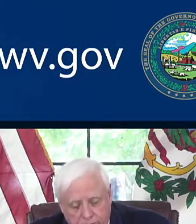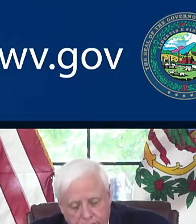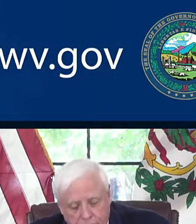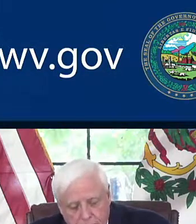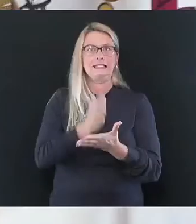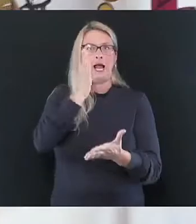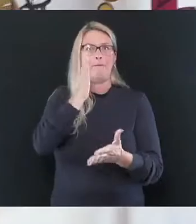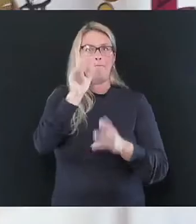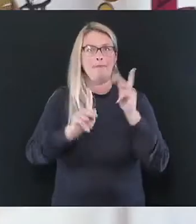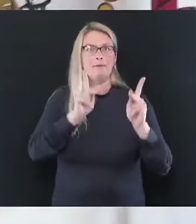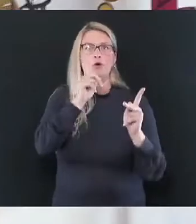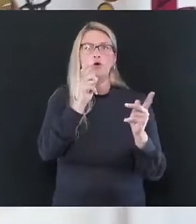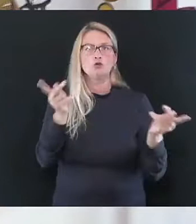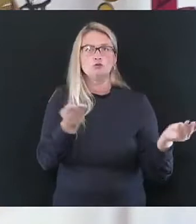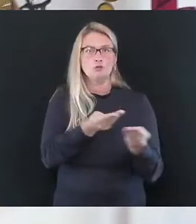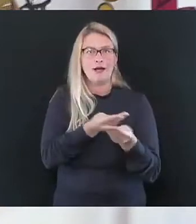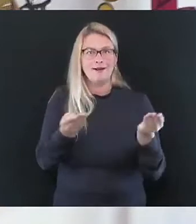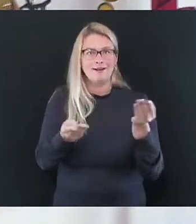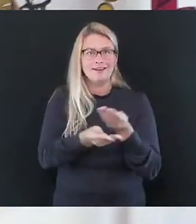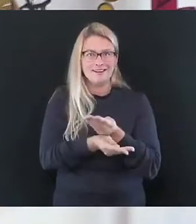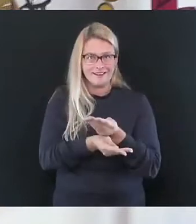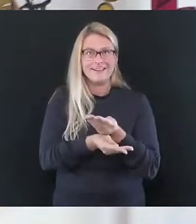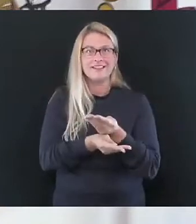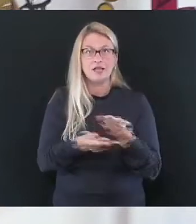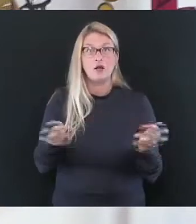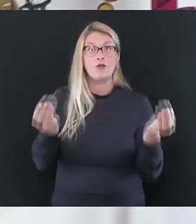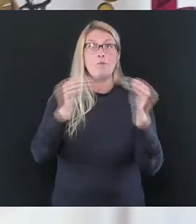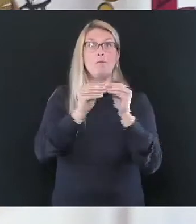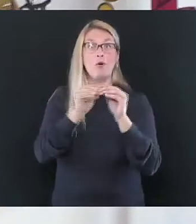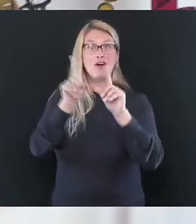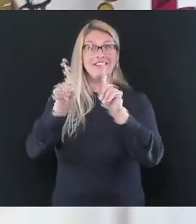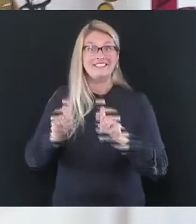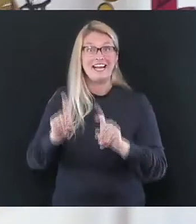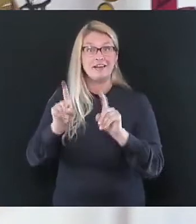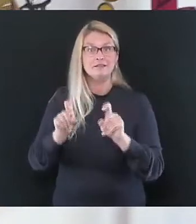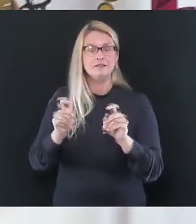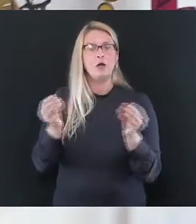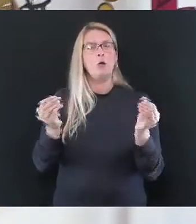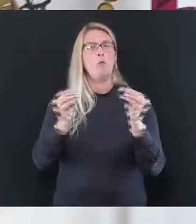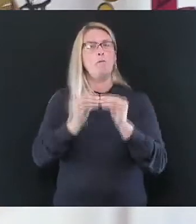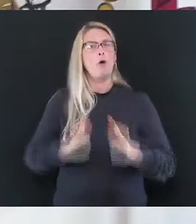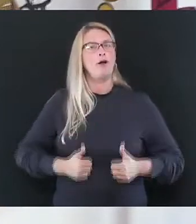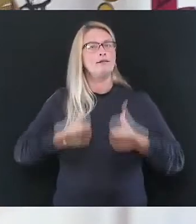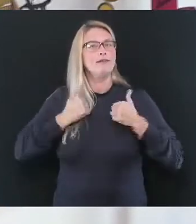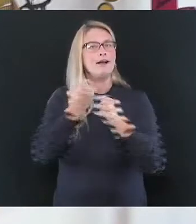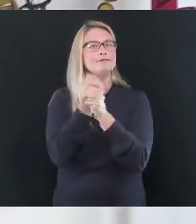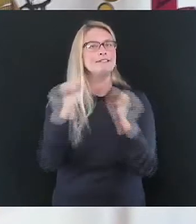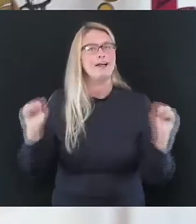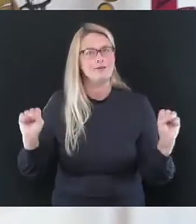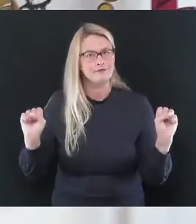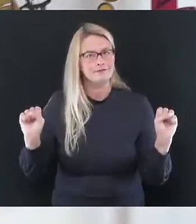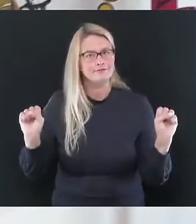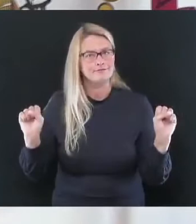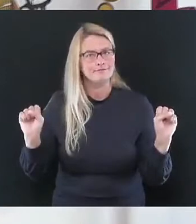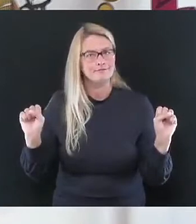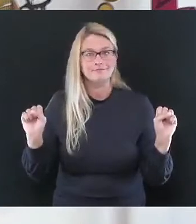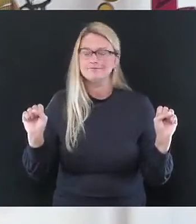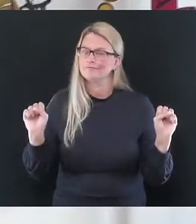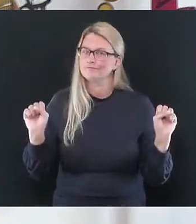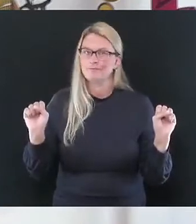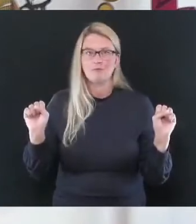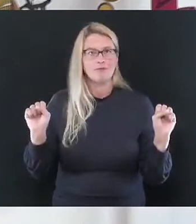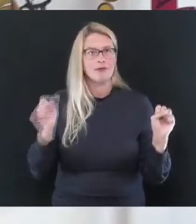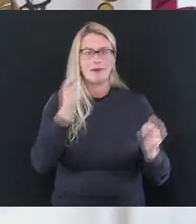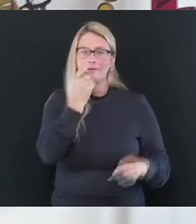this. The more you test, the more lives we'll save. There is no question about